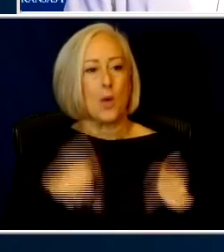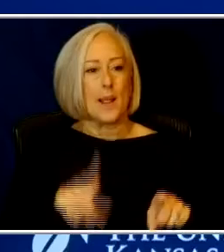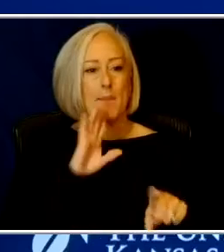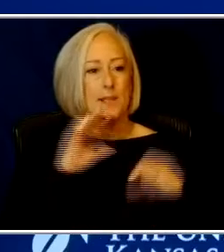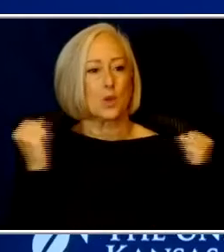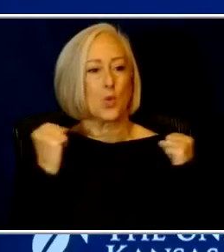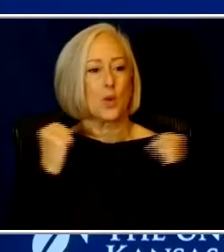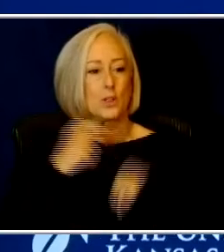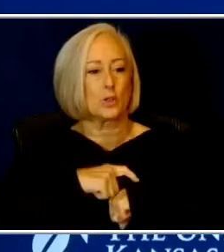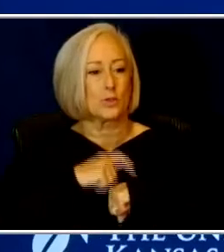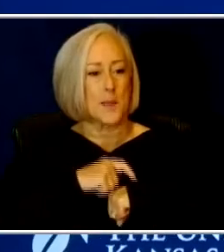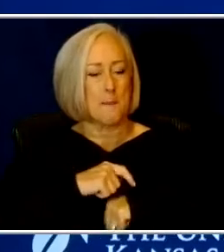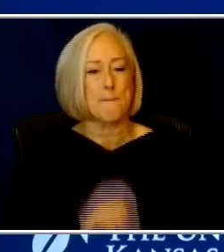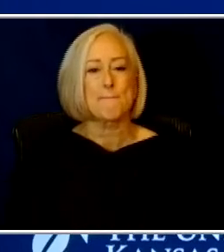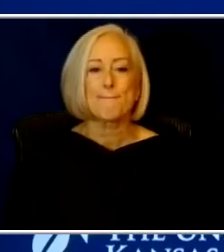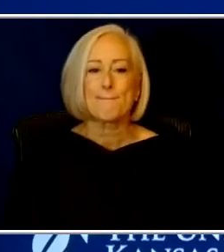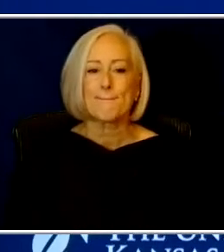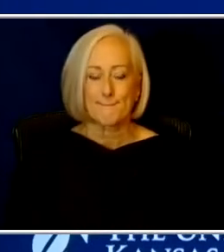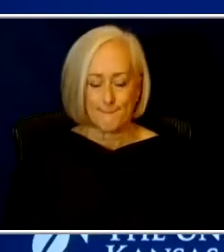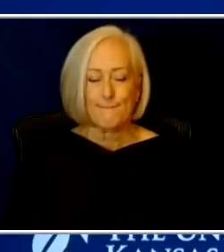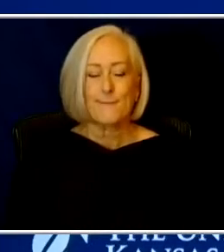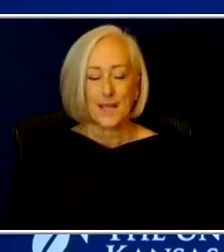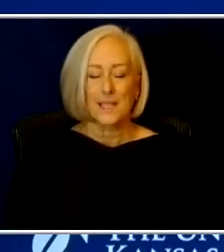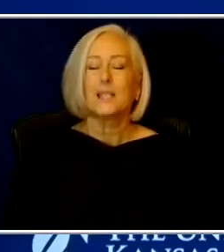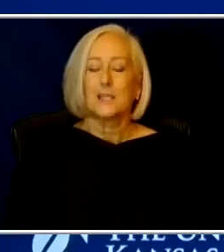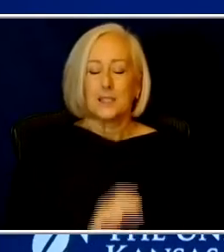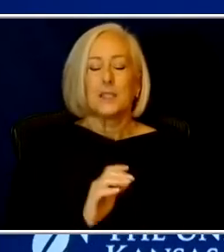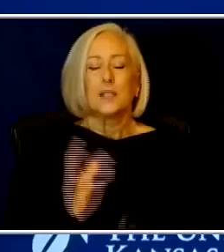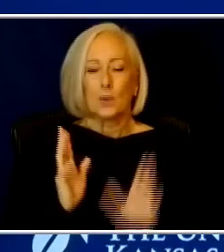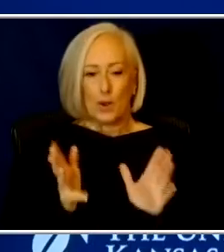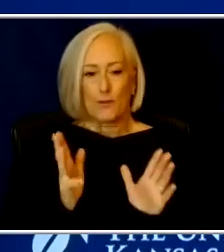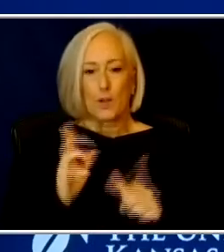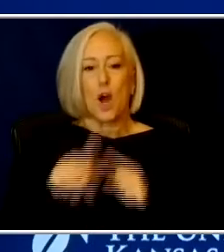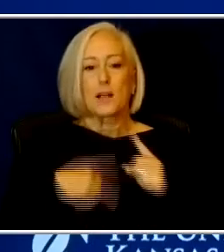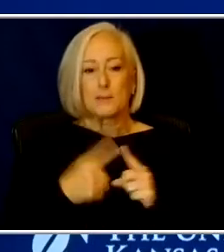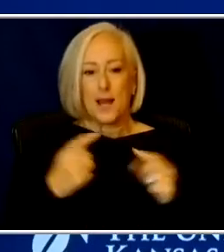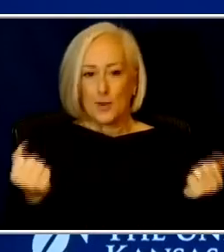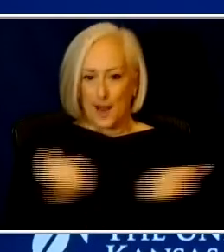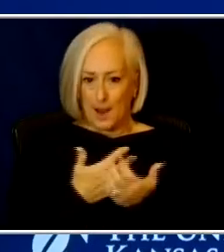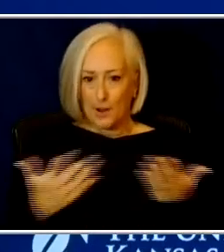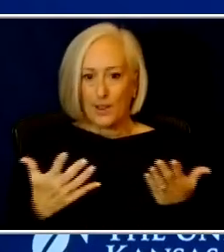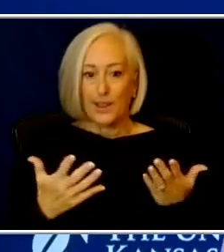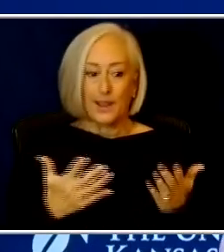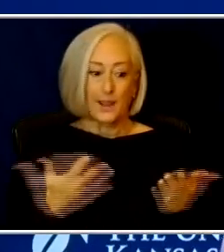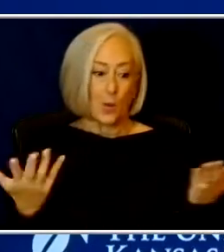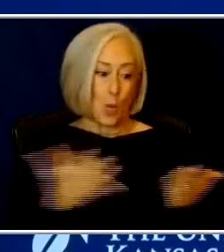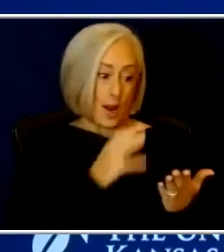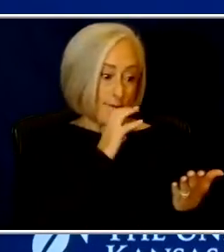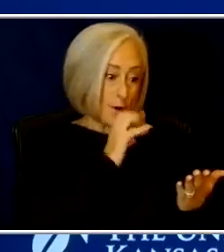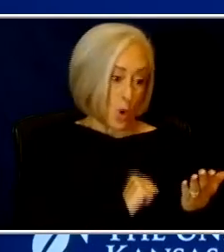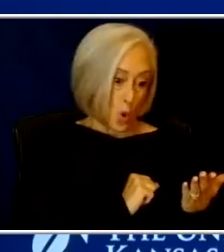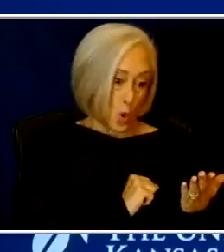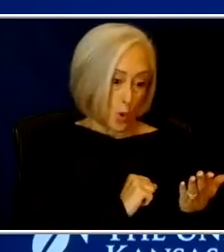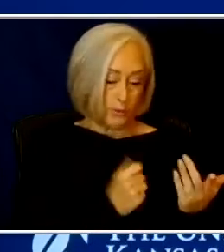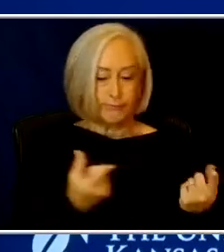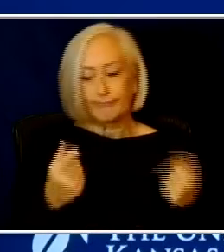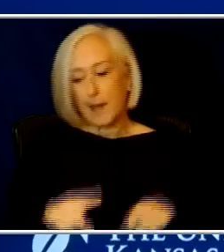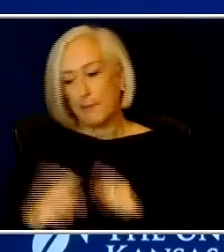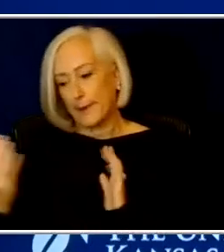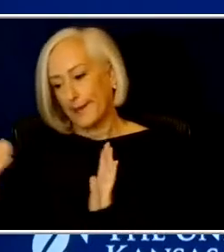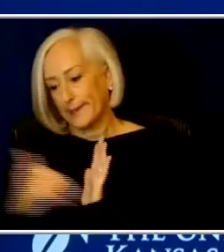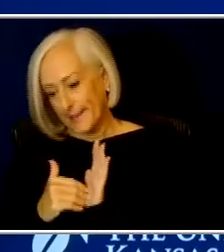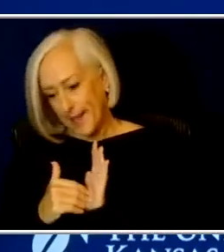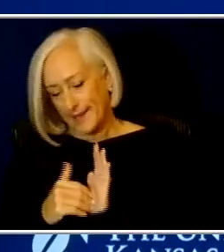think we talked about it a little bit. Everything that's old is new again. We've seen these variants come up. We've heard